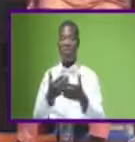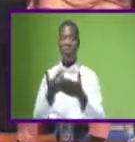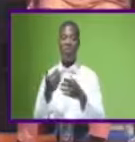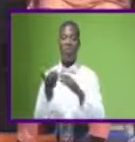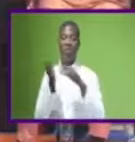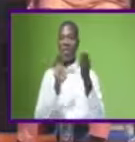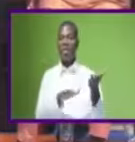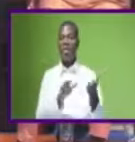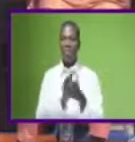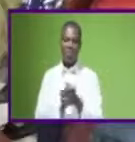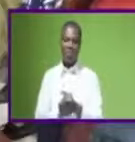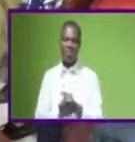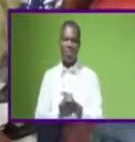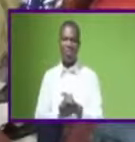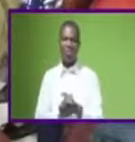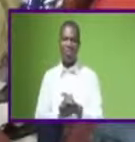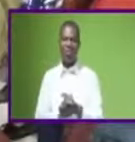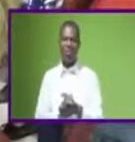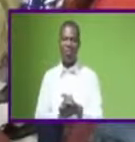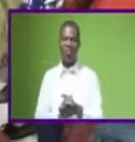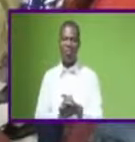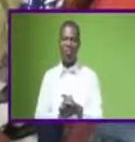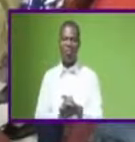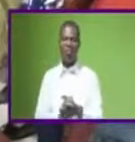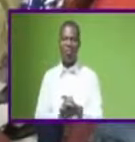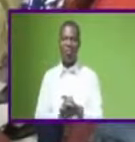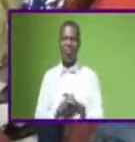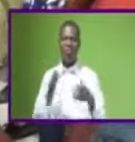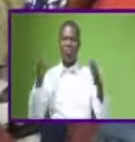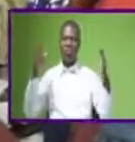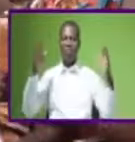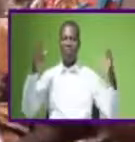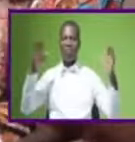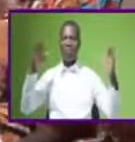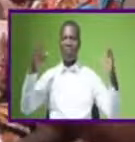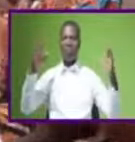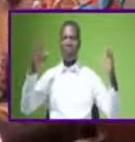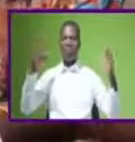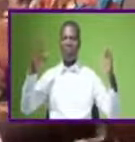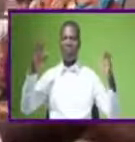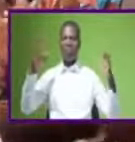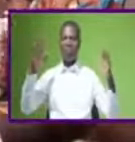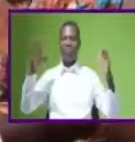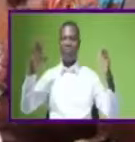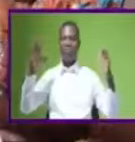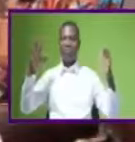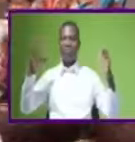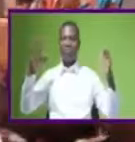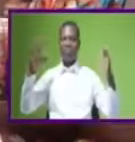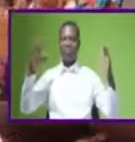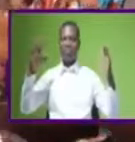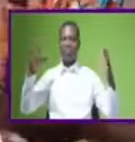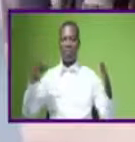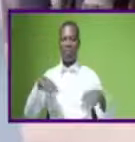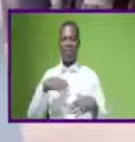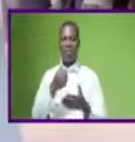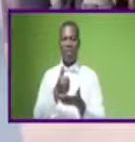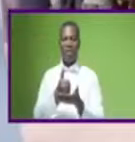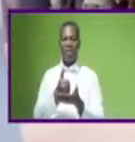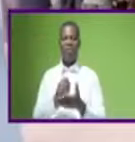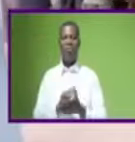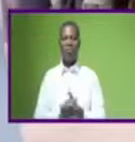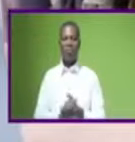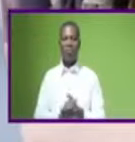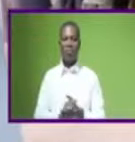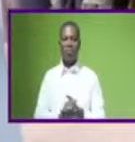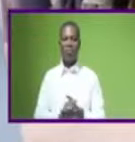If I join some bottle of from Aqua Bansambo from Aqua Bansambo or from. Yes. Amen. Amen.